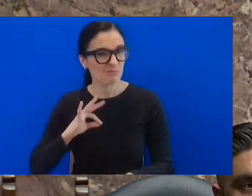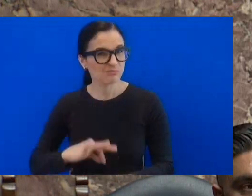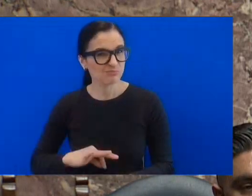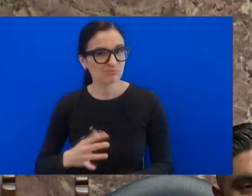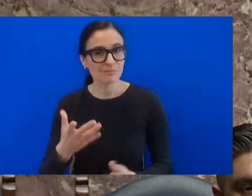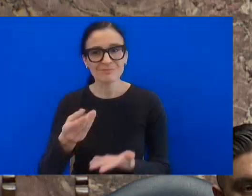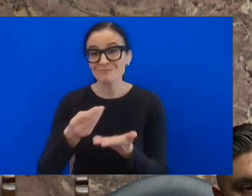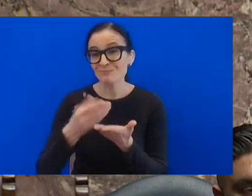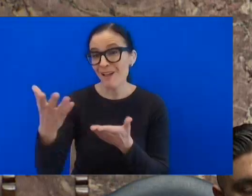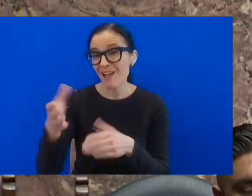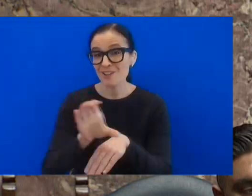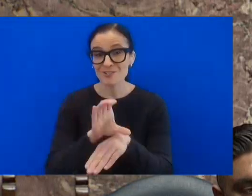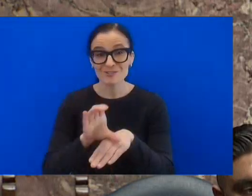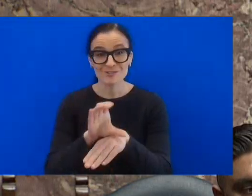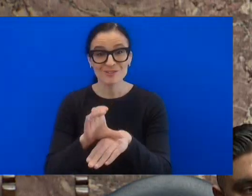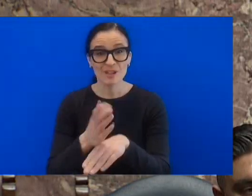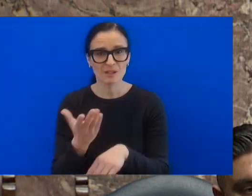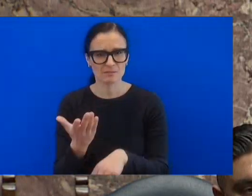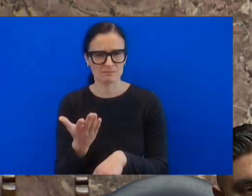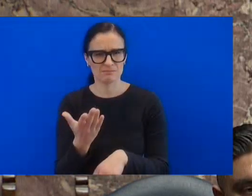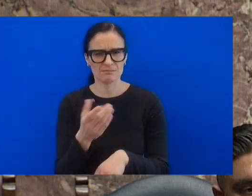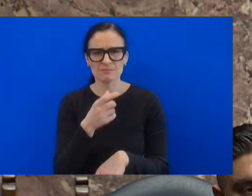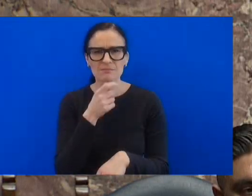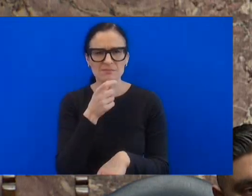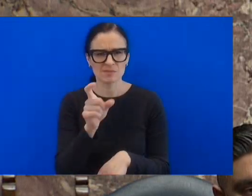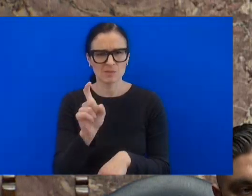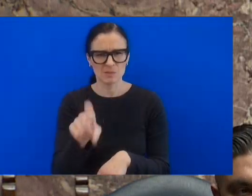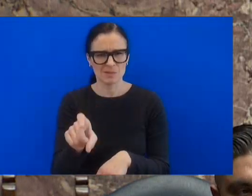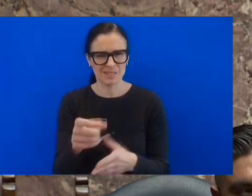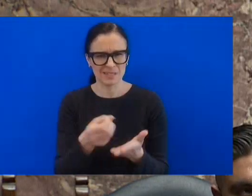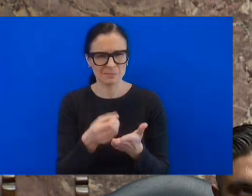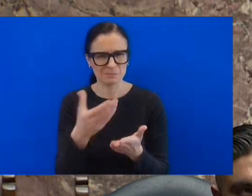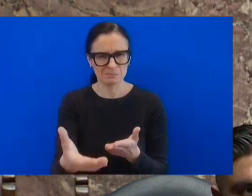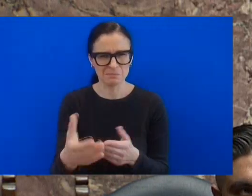Delix are following the Premier's example of normalizing